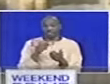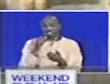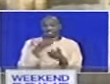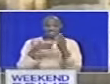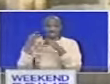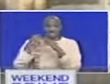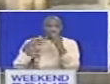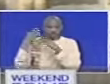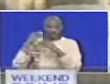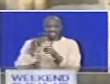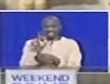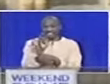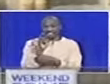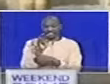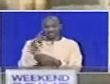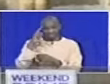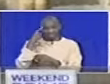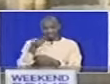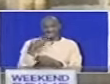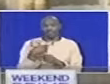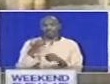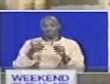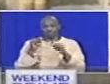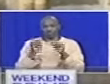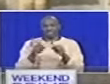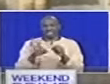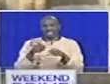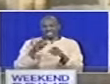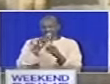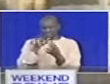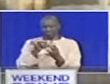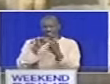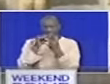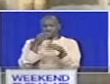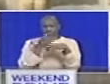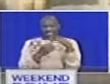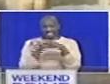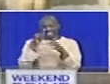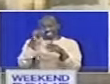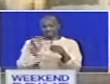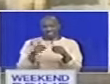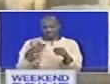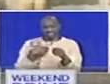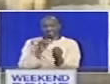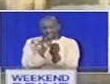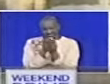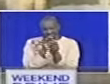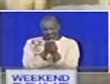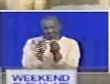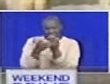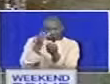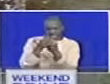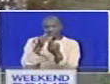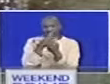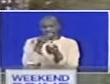site. We felt that it's a monument. It's a kind of a monument which needs to be restored and